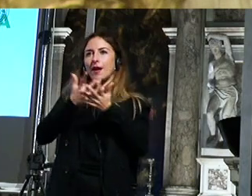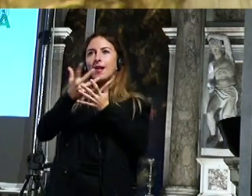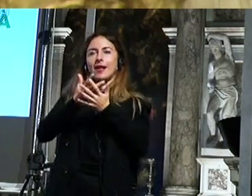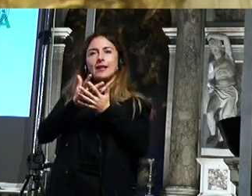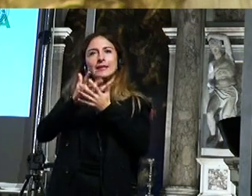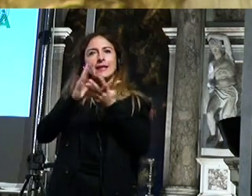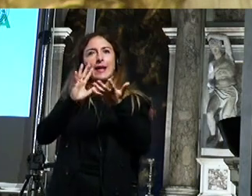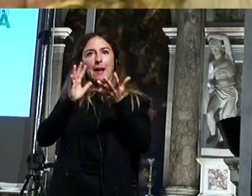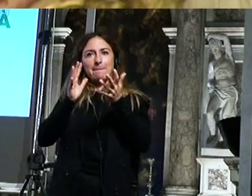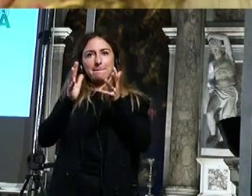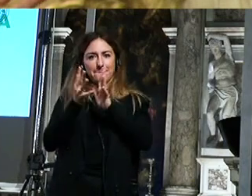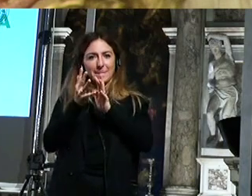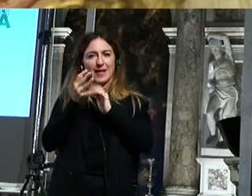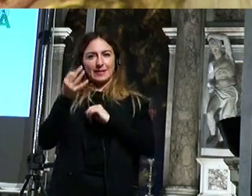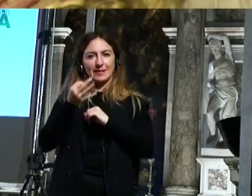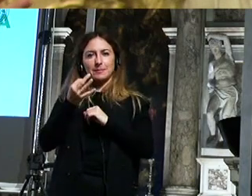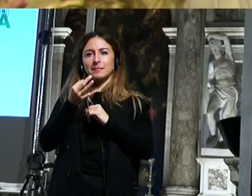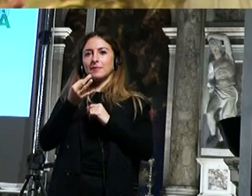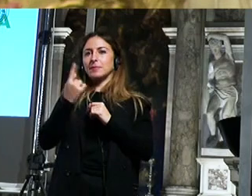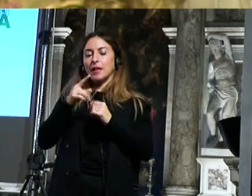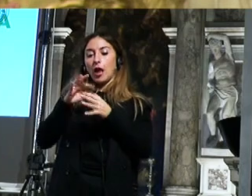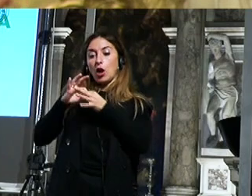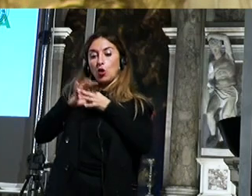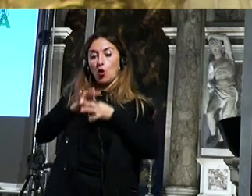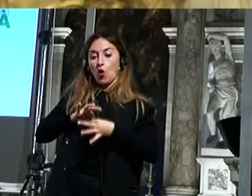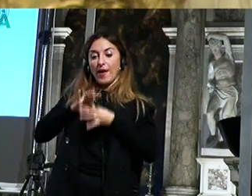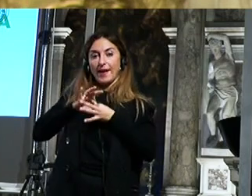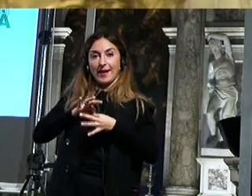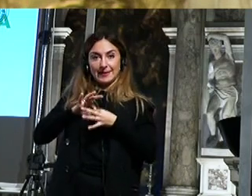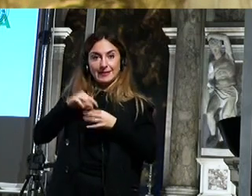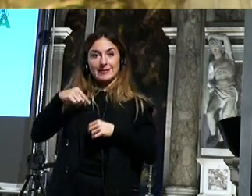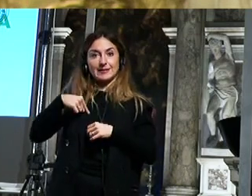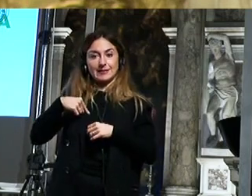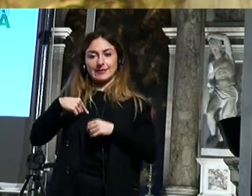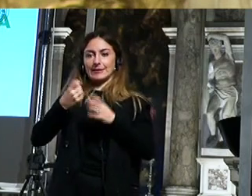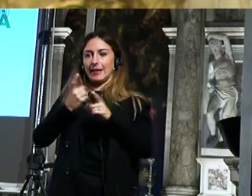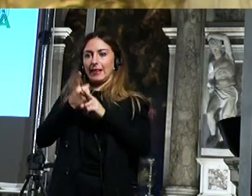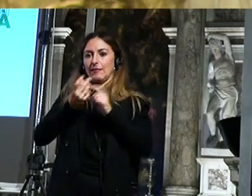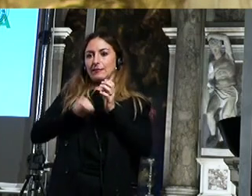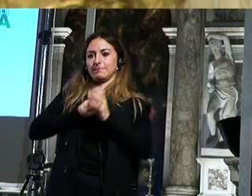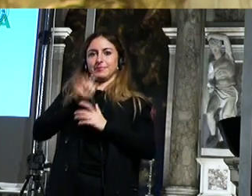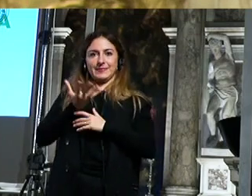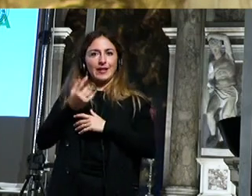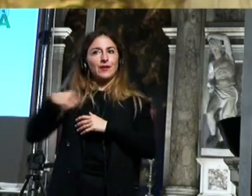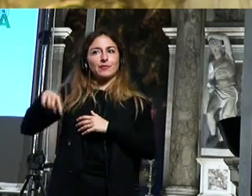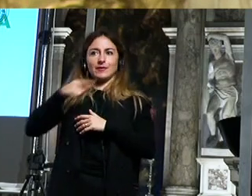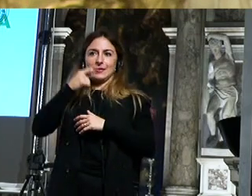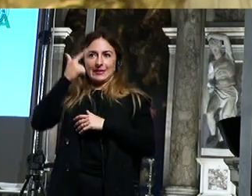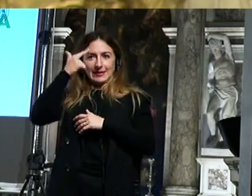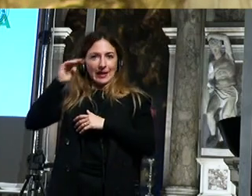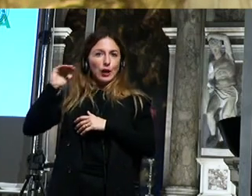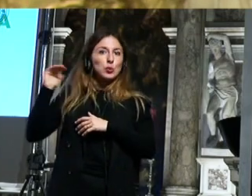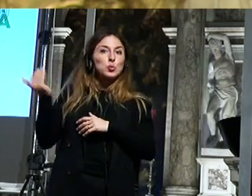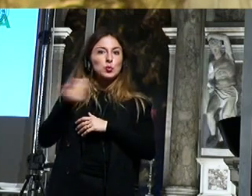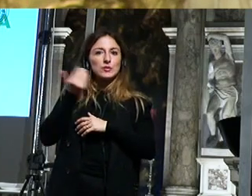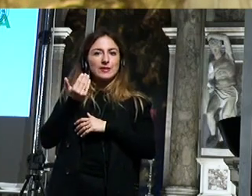that coherence. Okay, we all know this more or less. What we don't think about often is the fact that